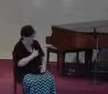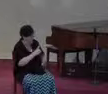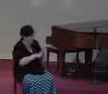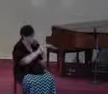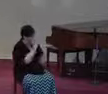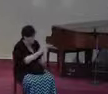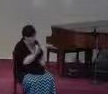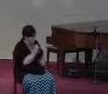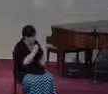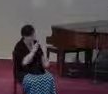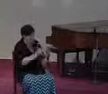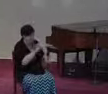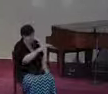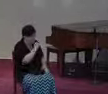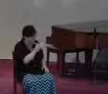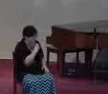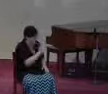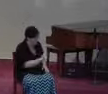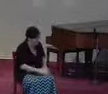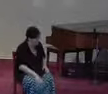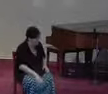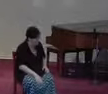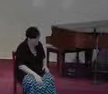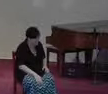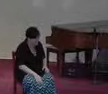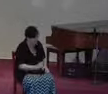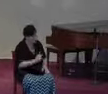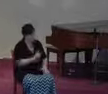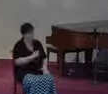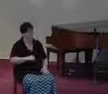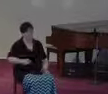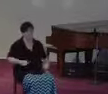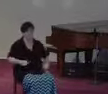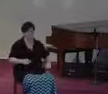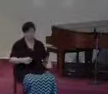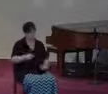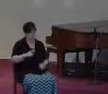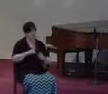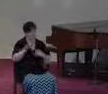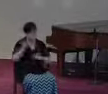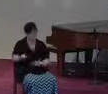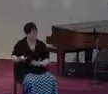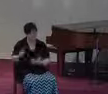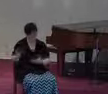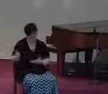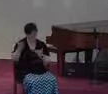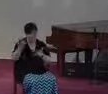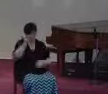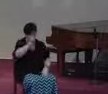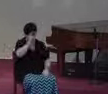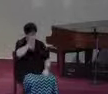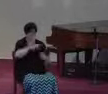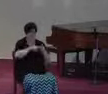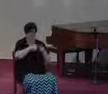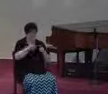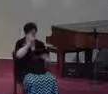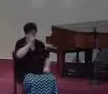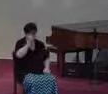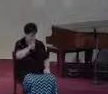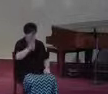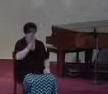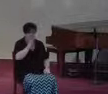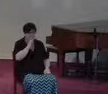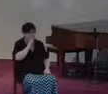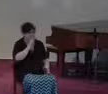not going to apologize. That's wisdom. Amen. Wisdom speaks. So I'm not going to